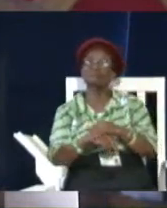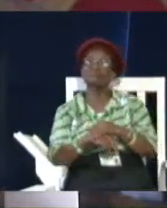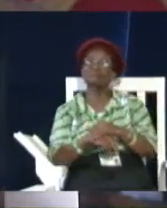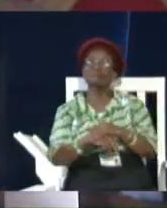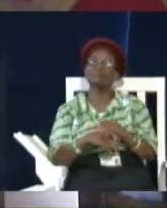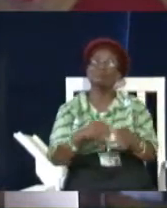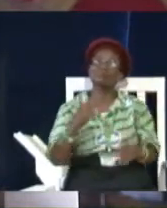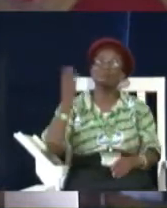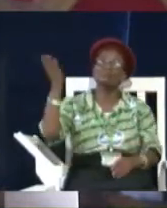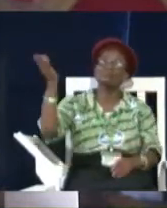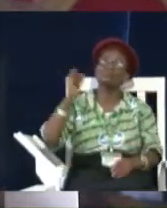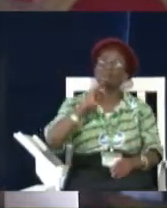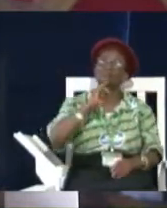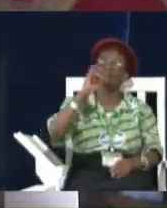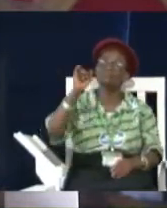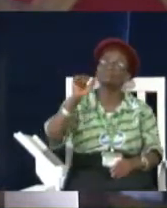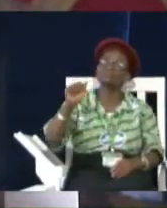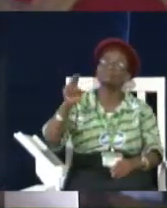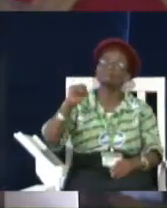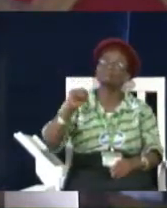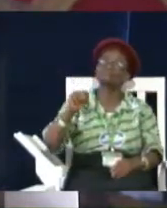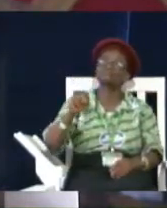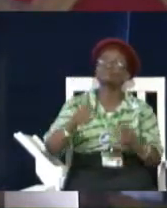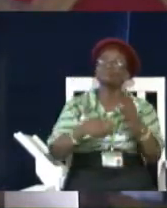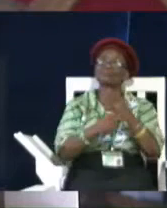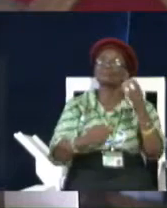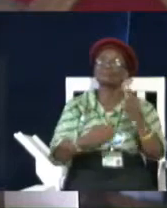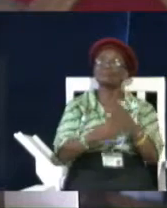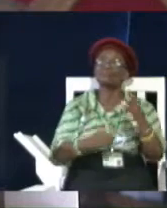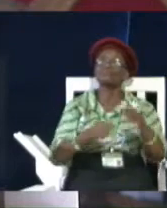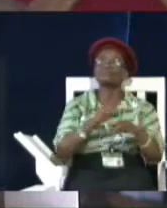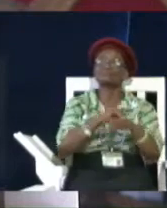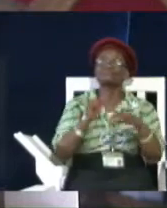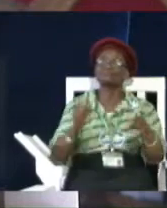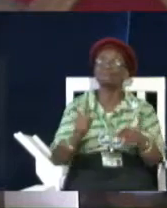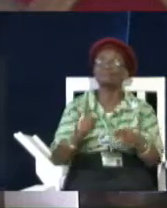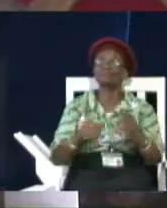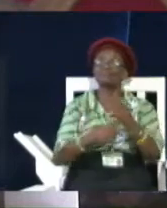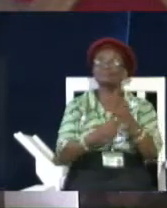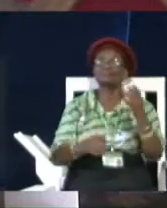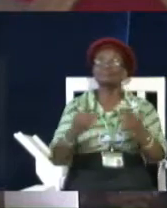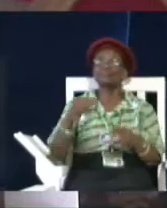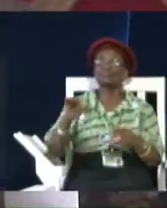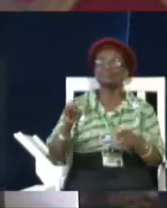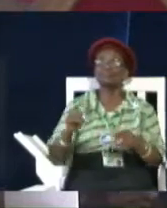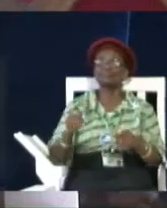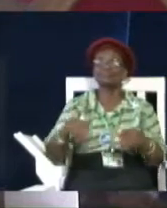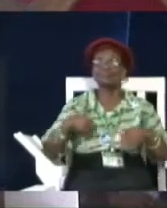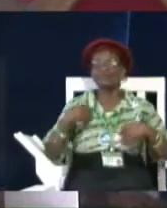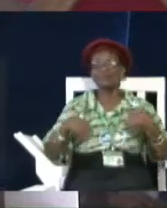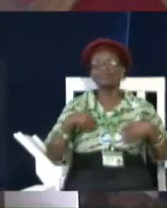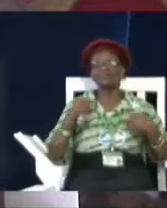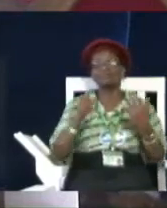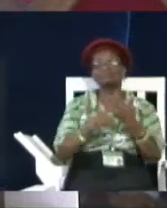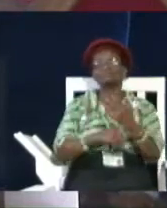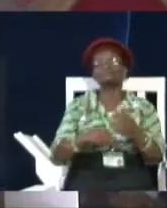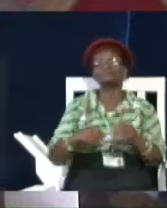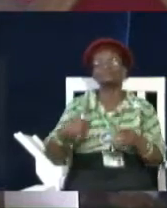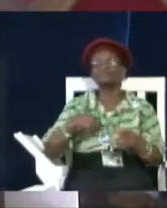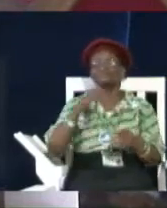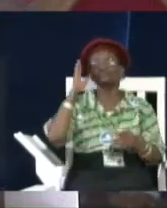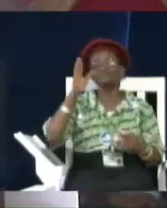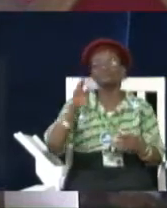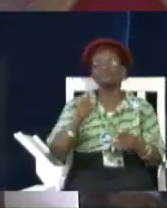There's an oil called oil of gladness. We'll talk about that